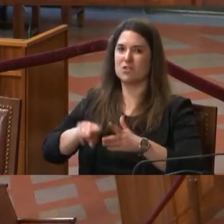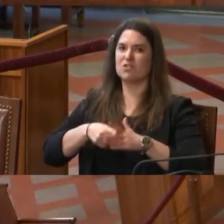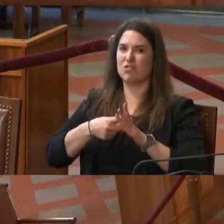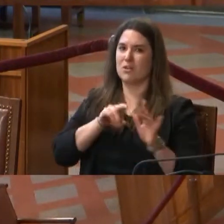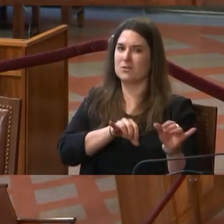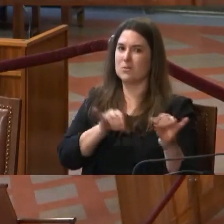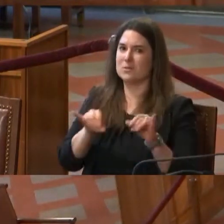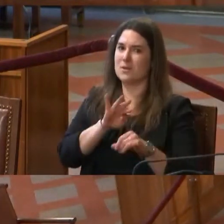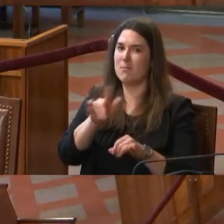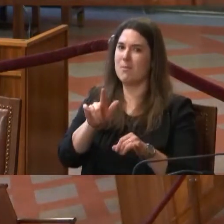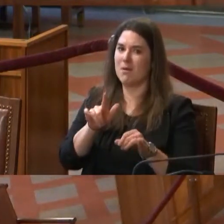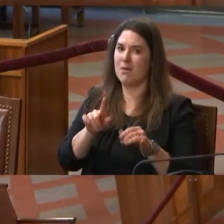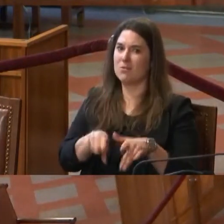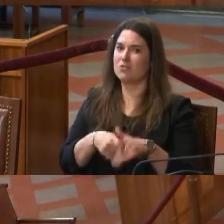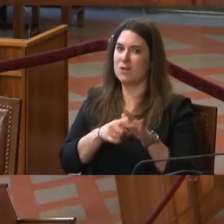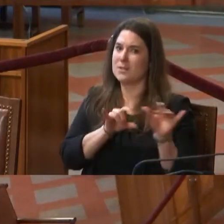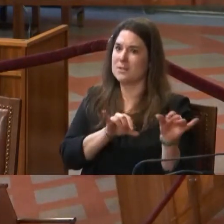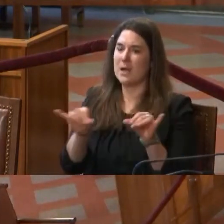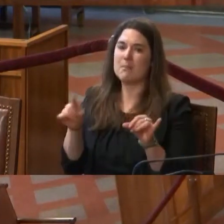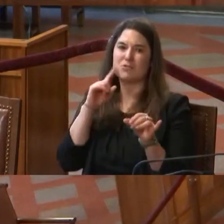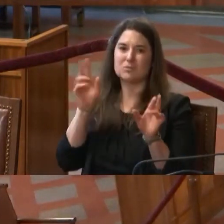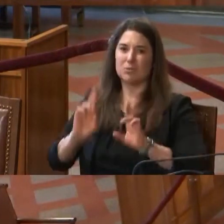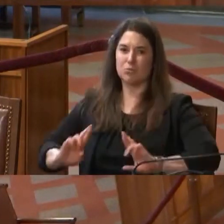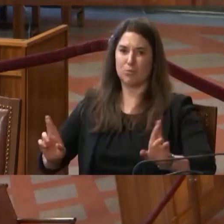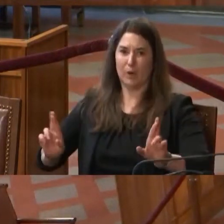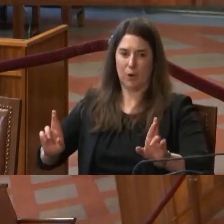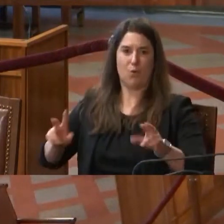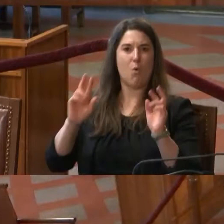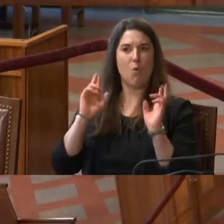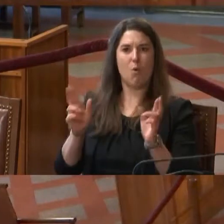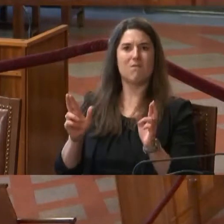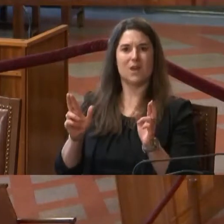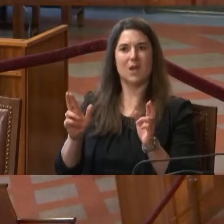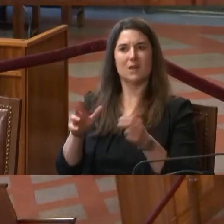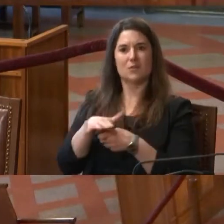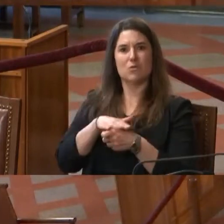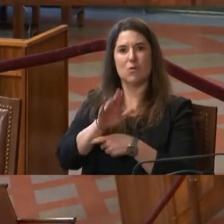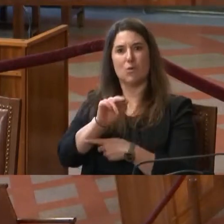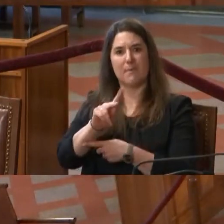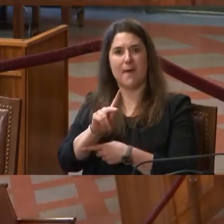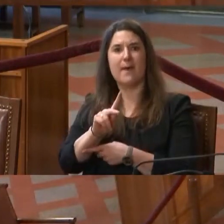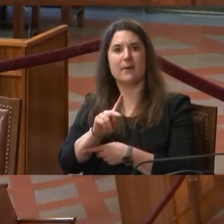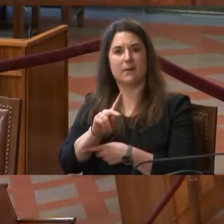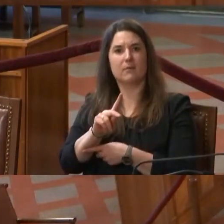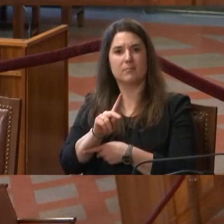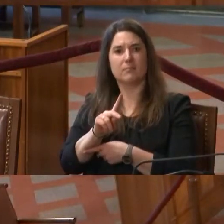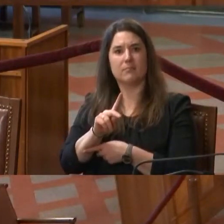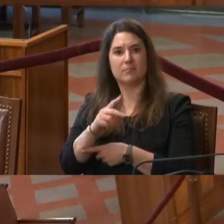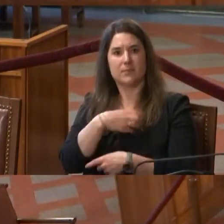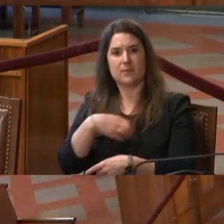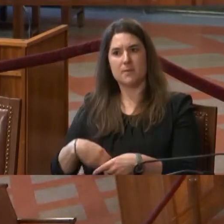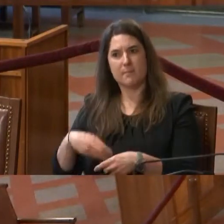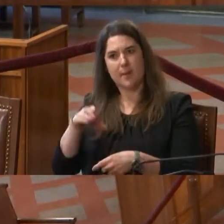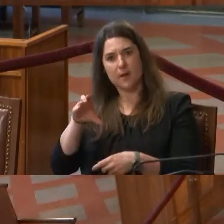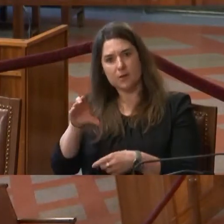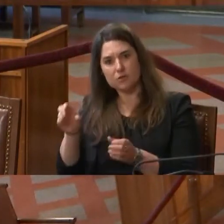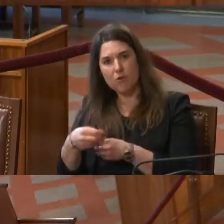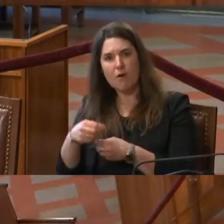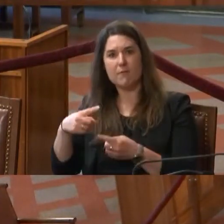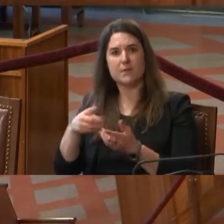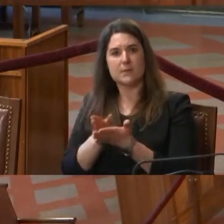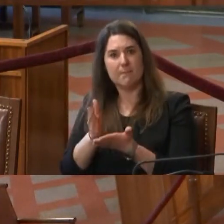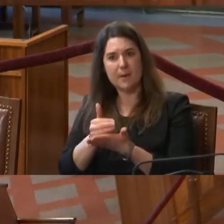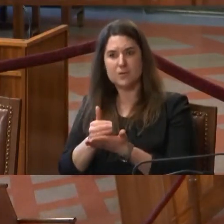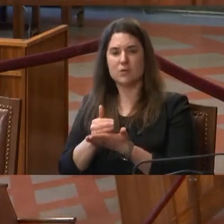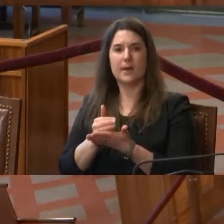right now as well. Just to get prepared, and hopefully there is a local bank that the mayor's office and budget